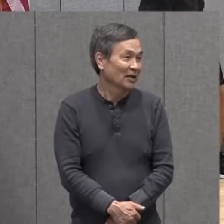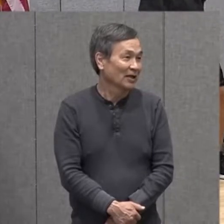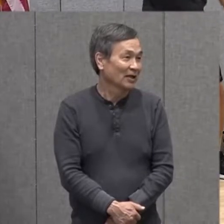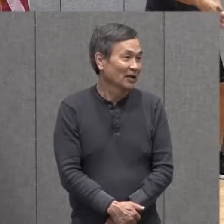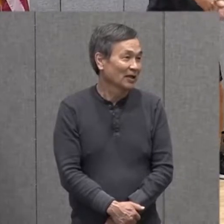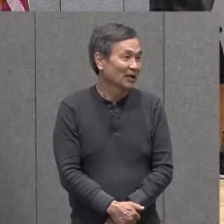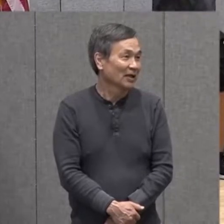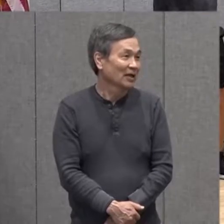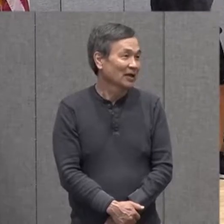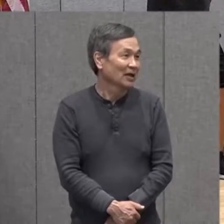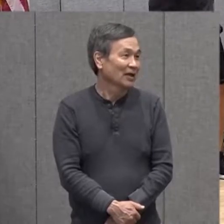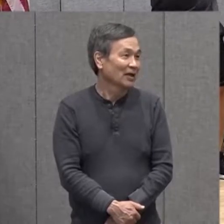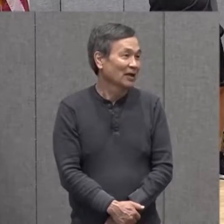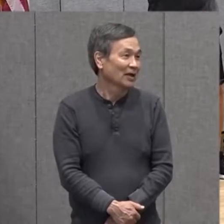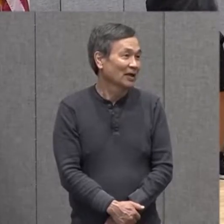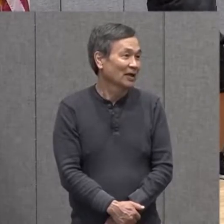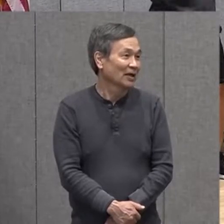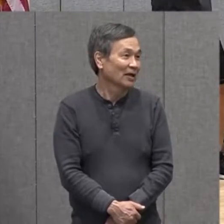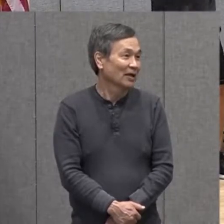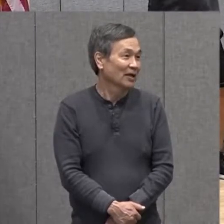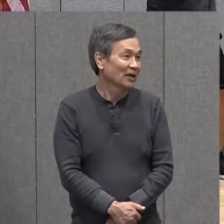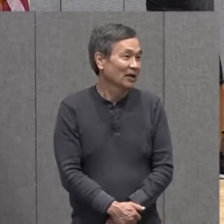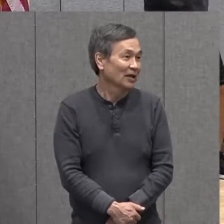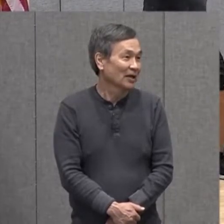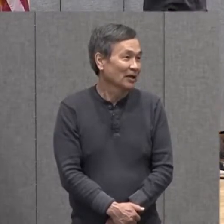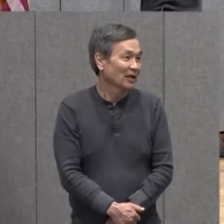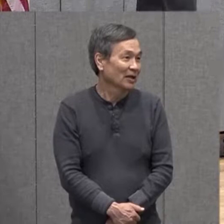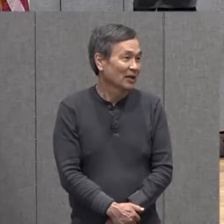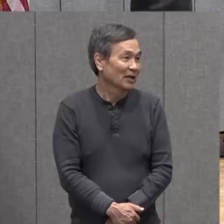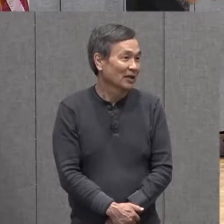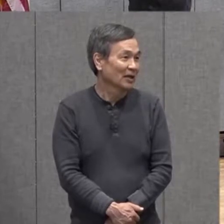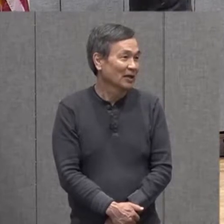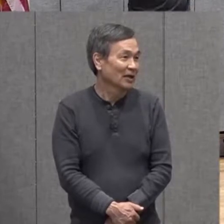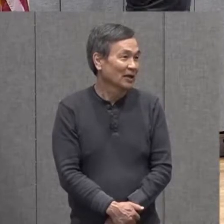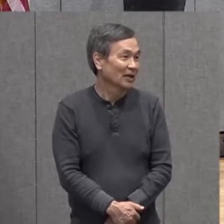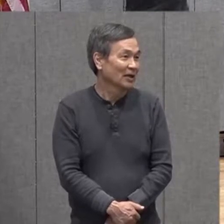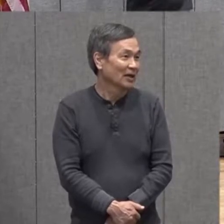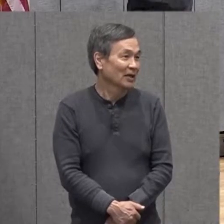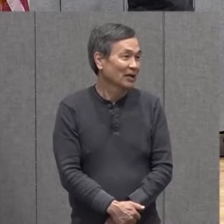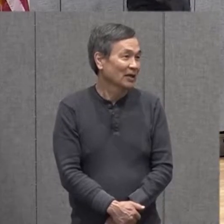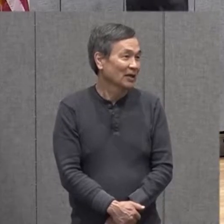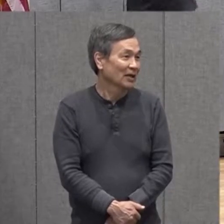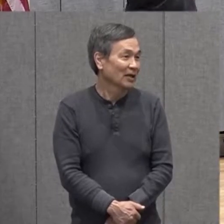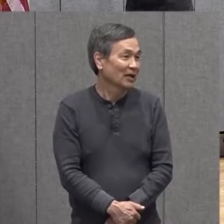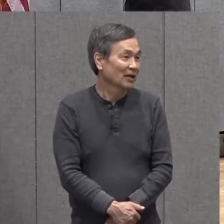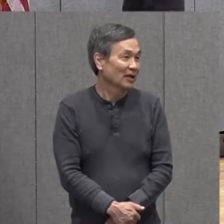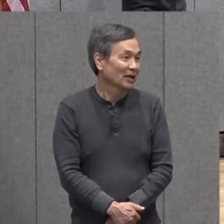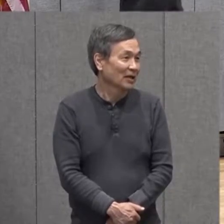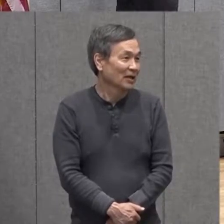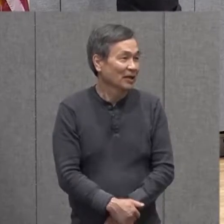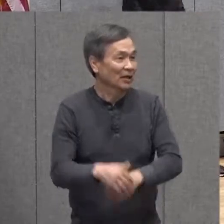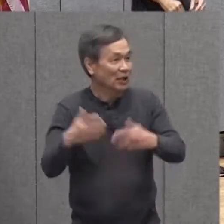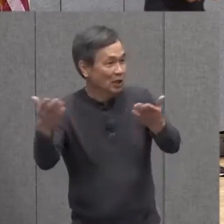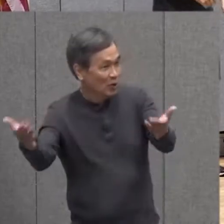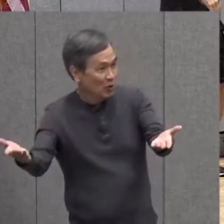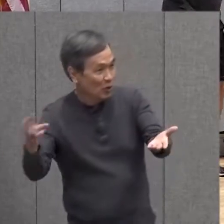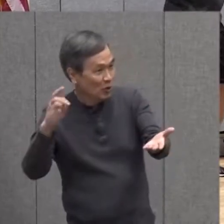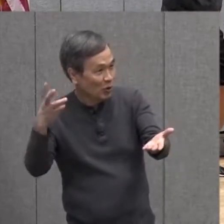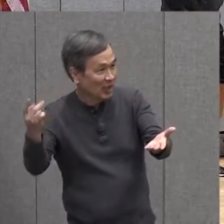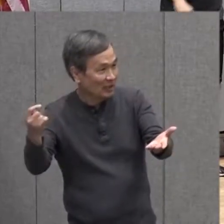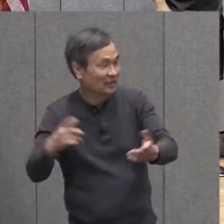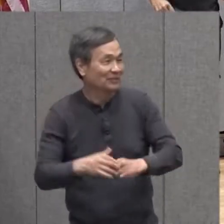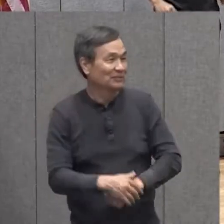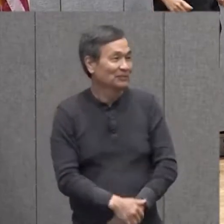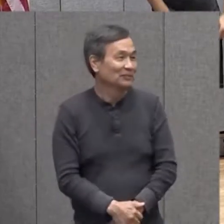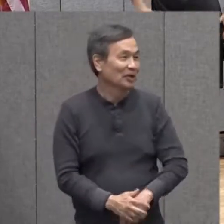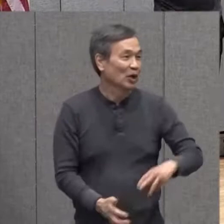like a chainsaw, crank it, crank it, crank it, crank it, crank it. What steps?